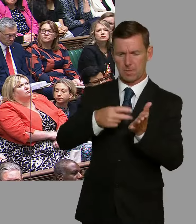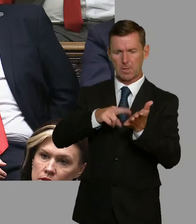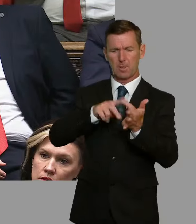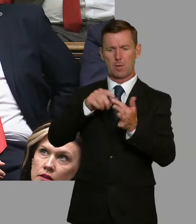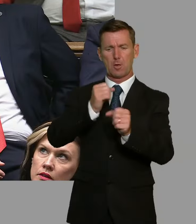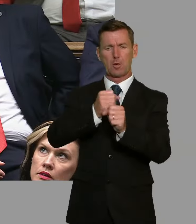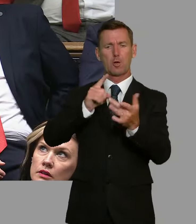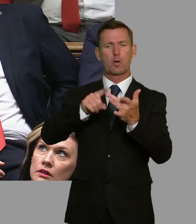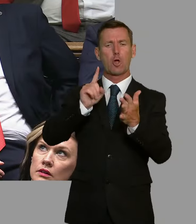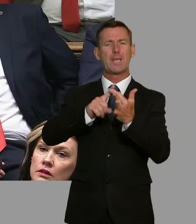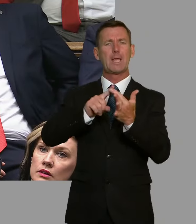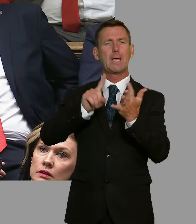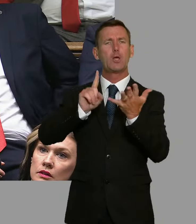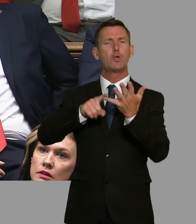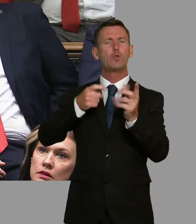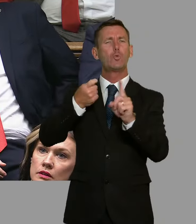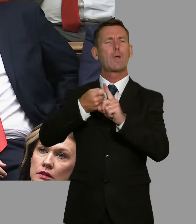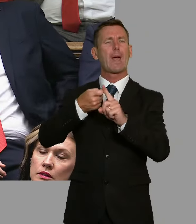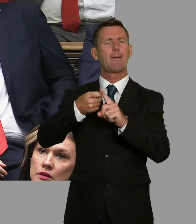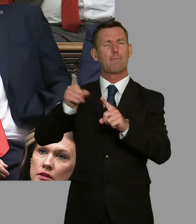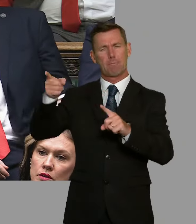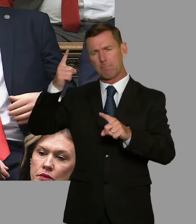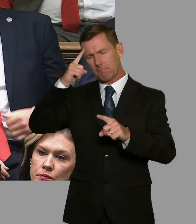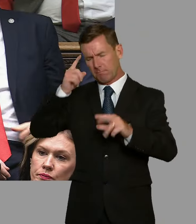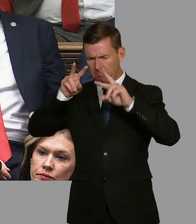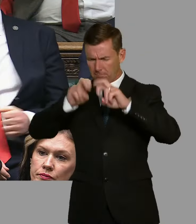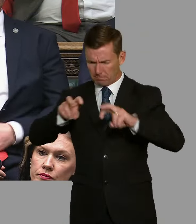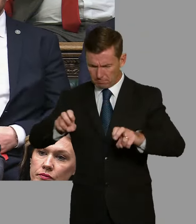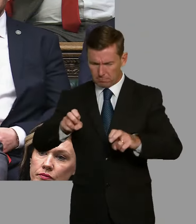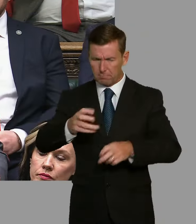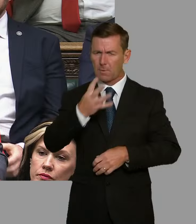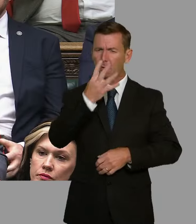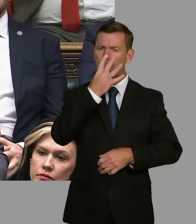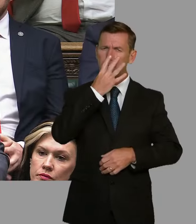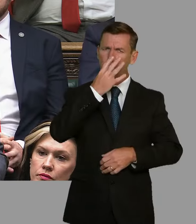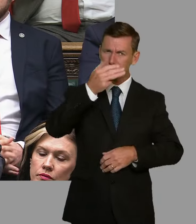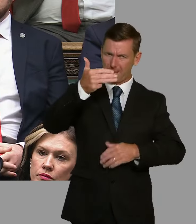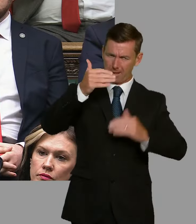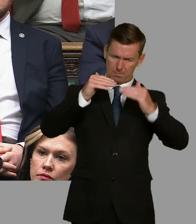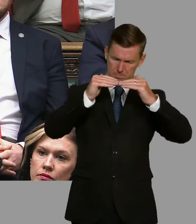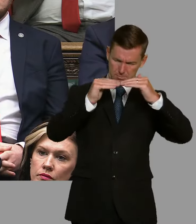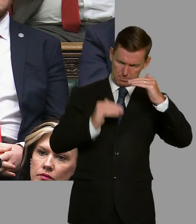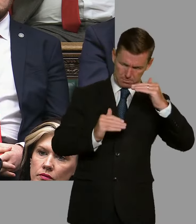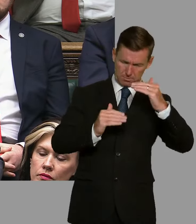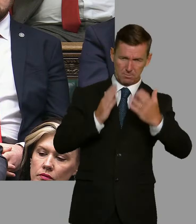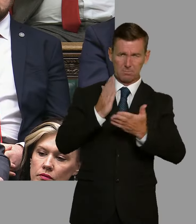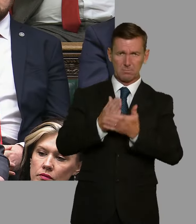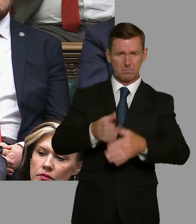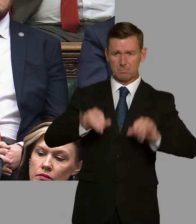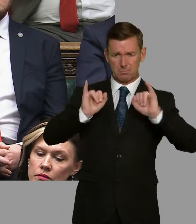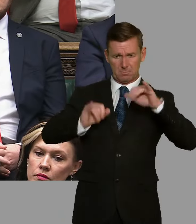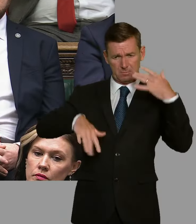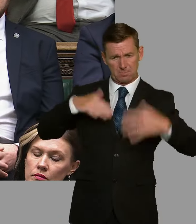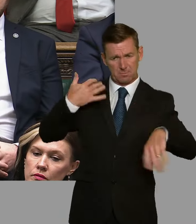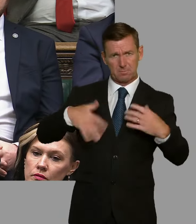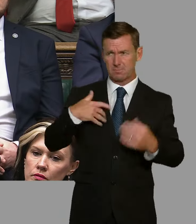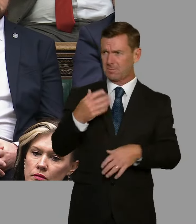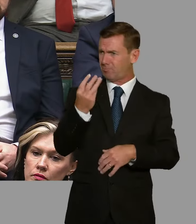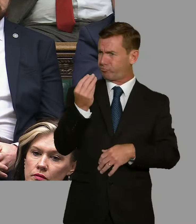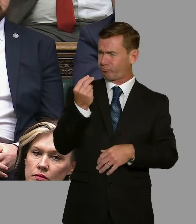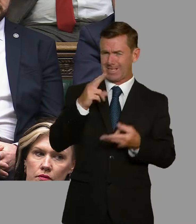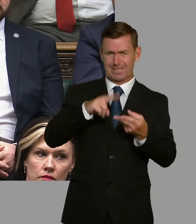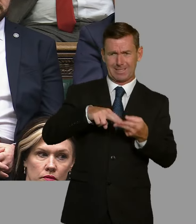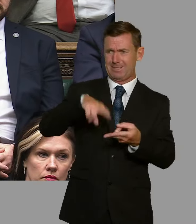49 are twice as likely to have been negatively impacted by the rising cost of living compared to those over 65s. Mr. Speaker, it's vital we